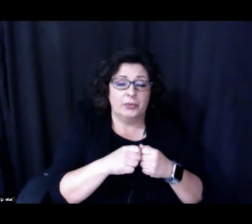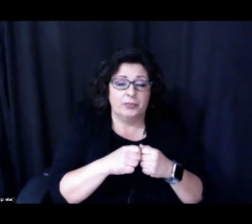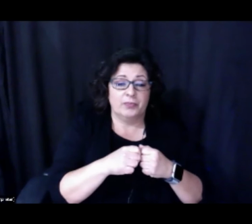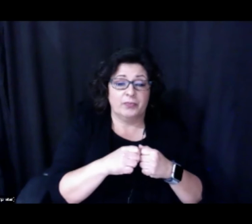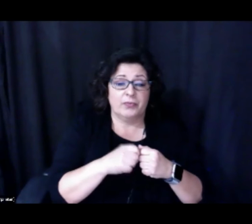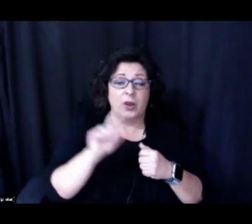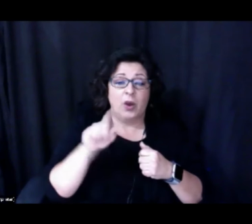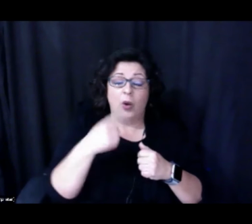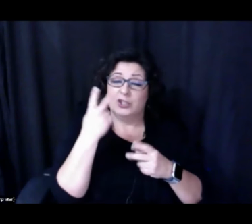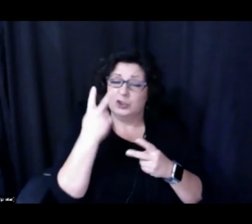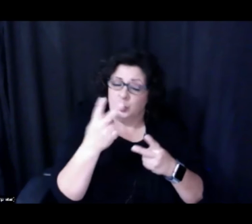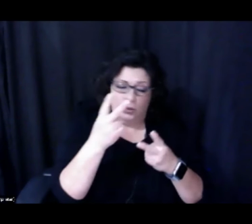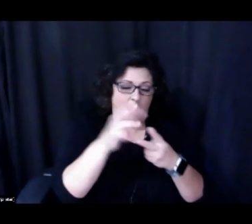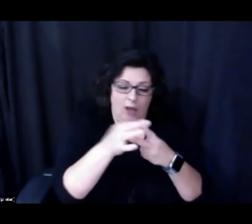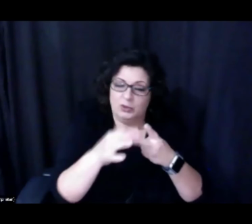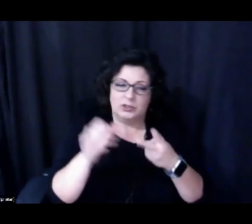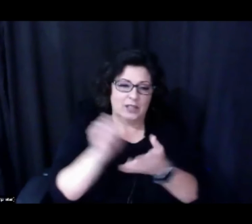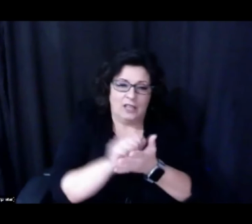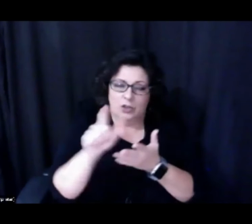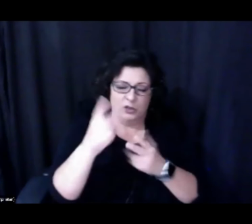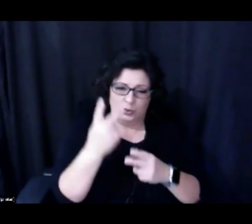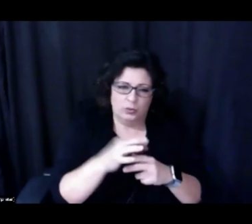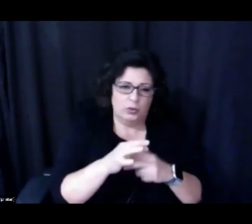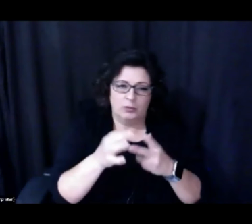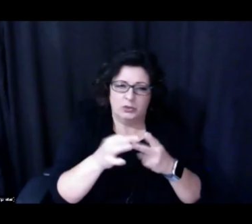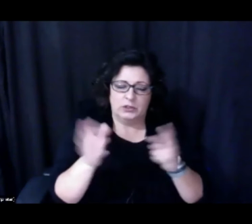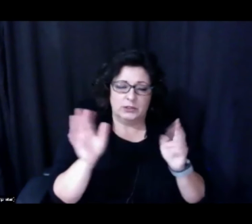Yeah, only two options.